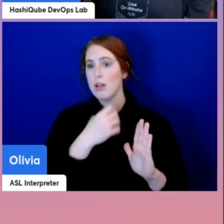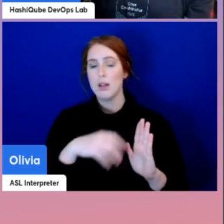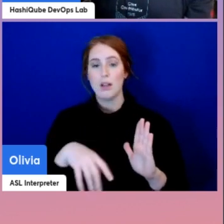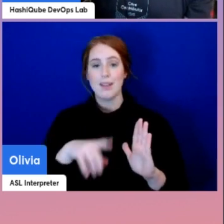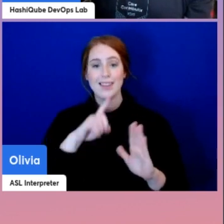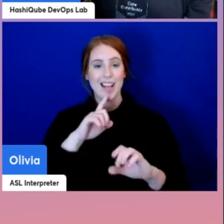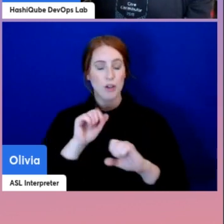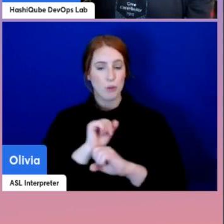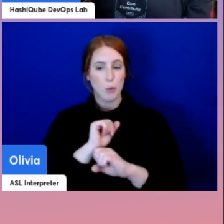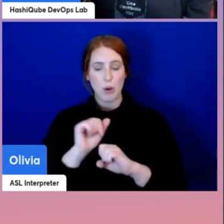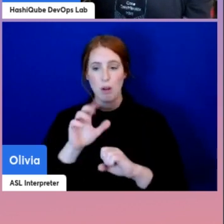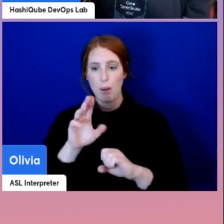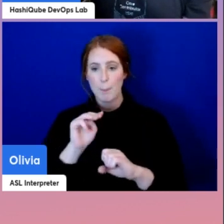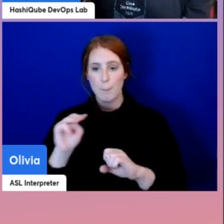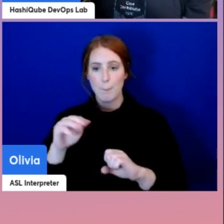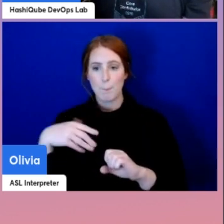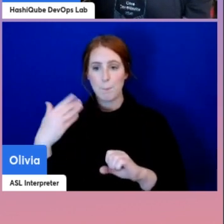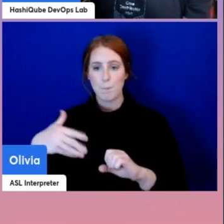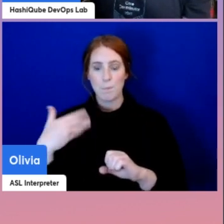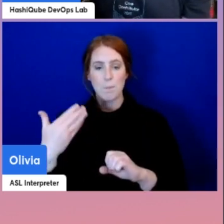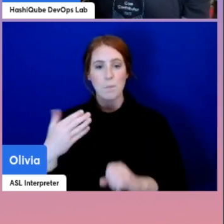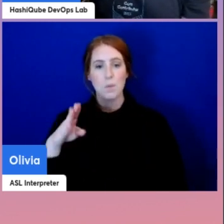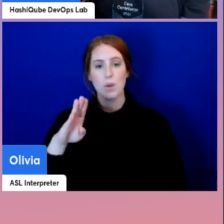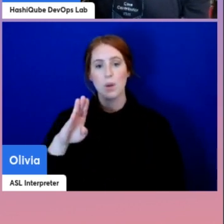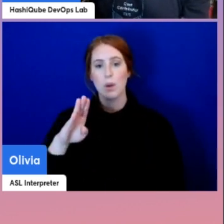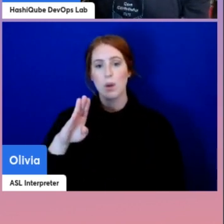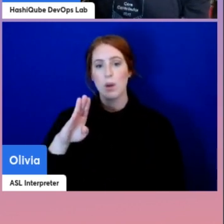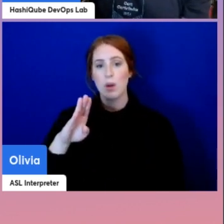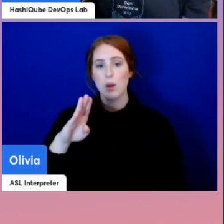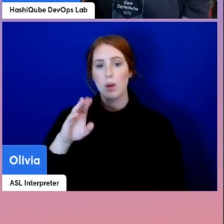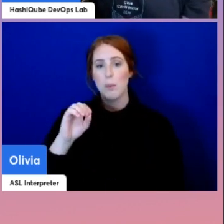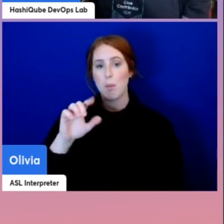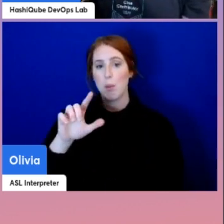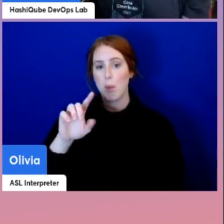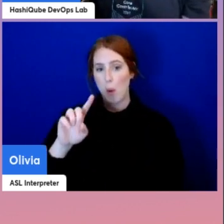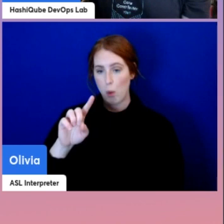shown you the builds. And if I show you here,